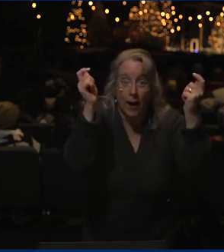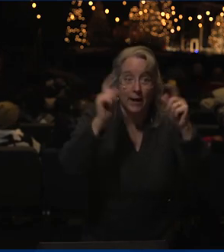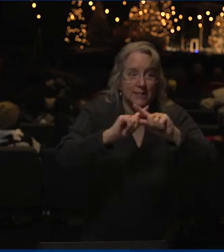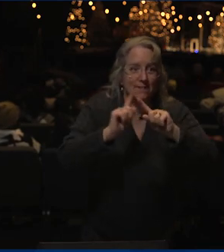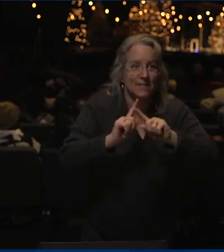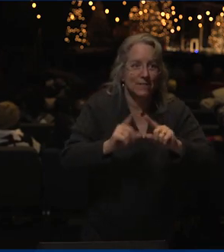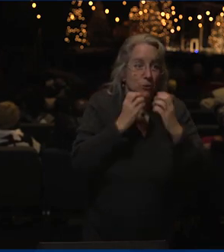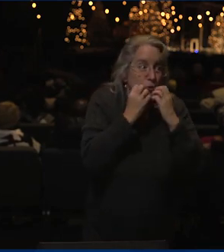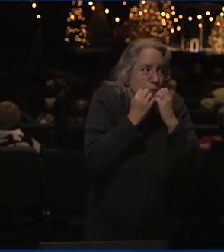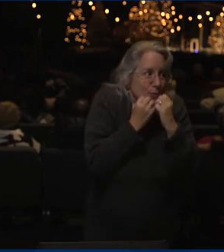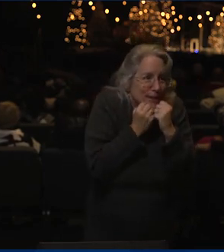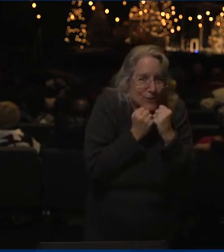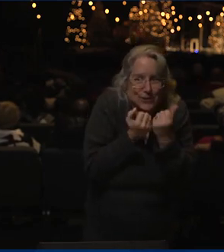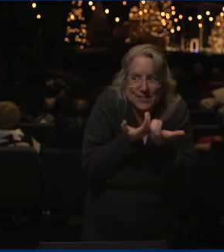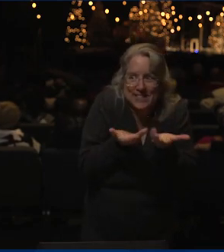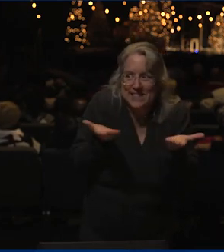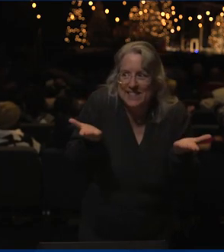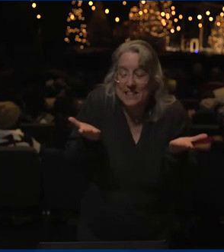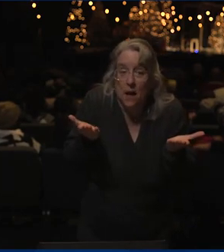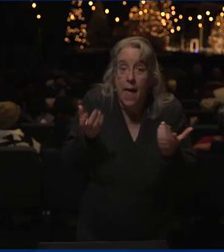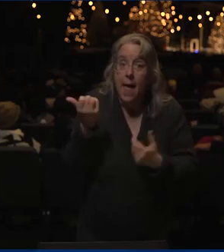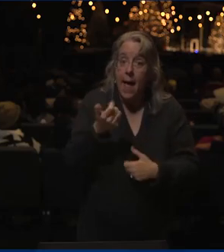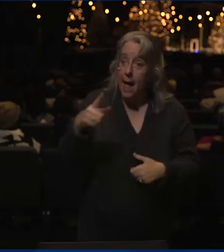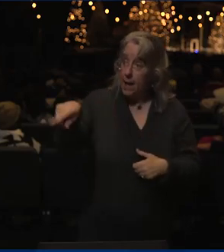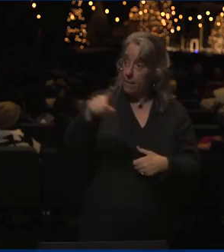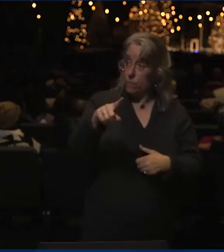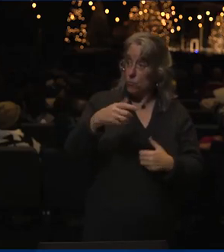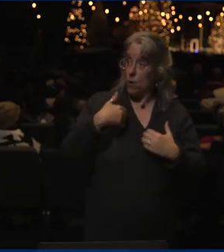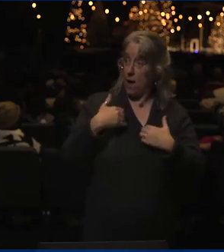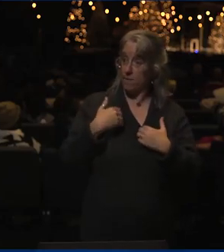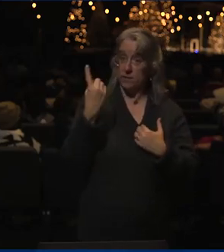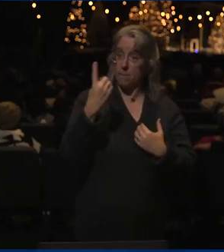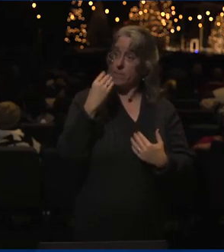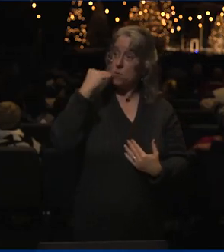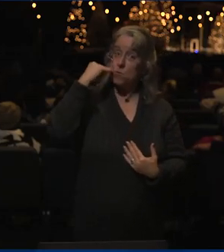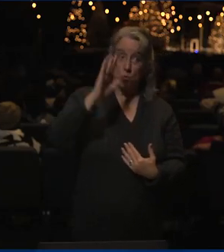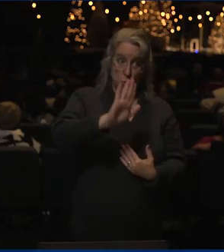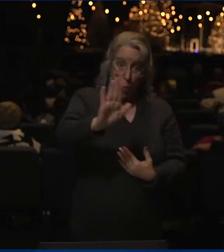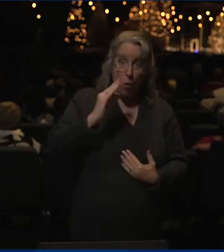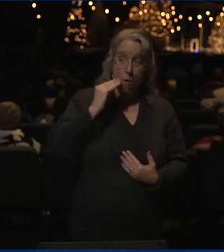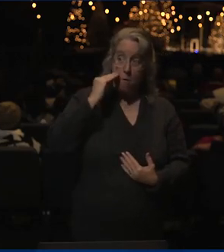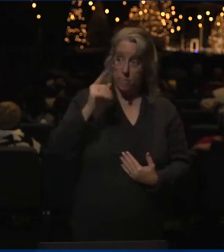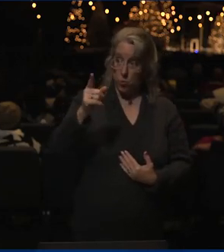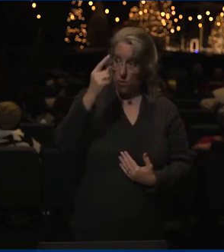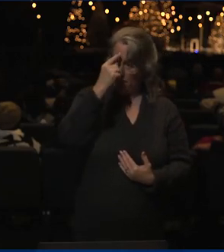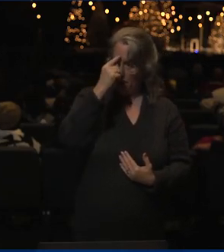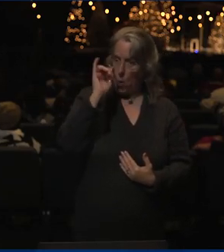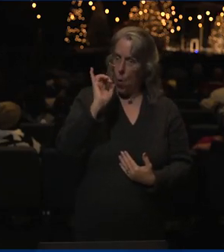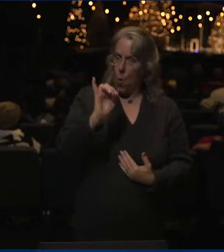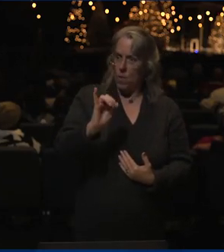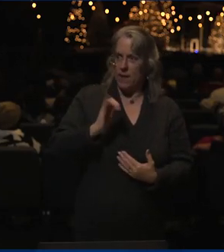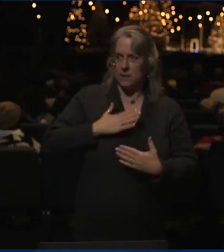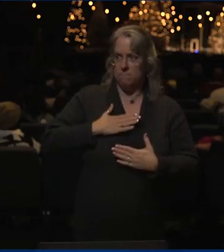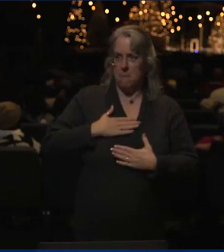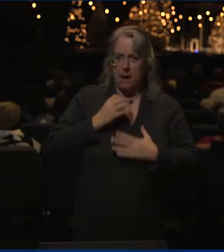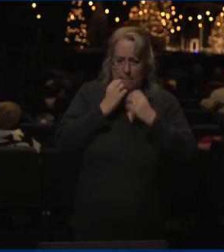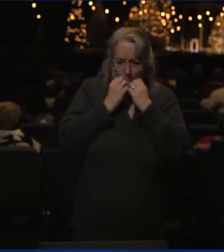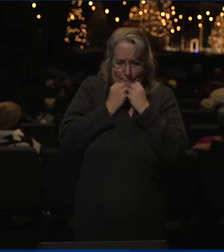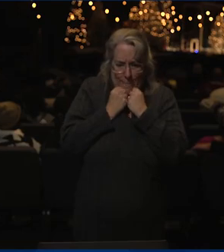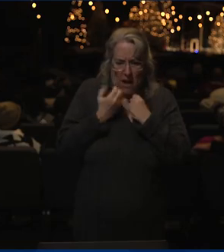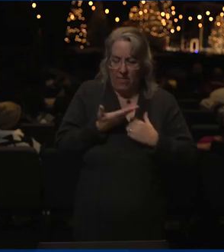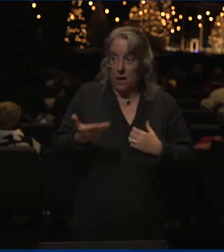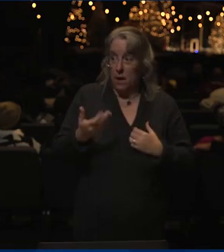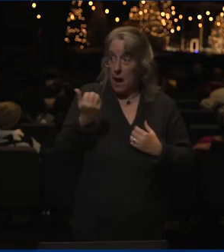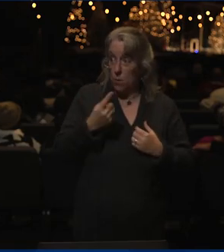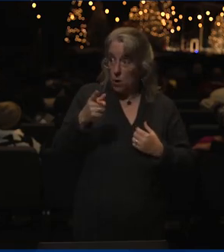of you, have things at home that you would consider a treasure. Does anybody have a treasure? Raise